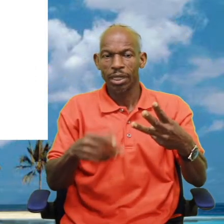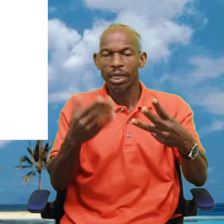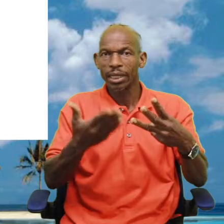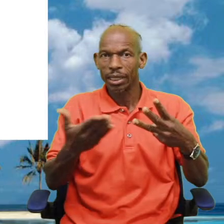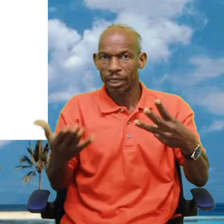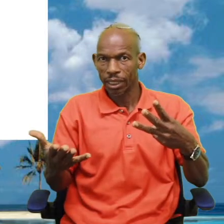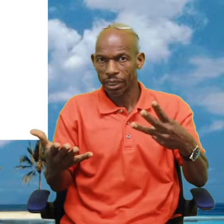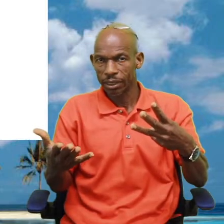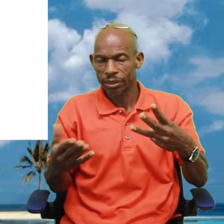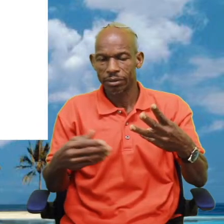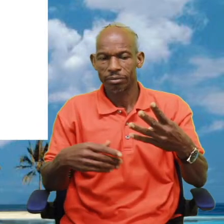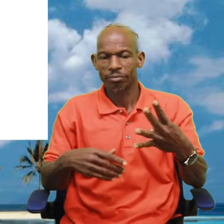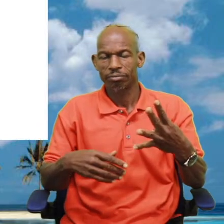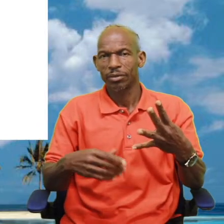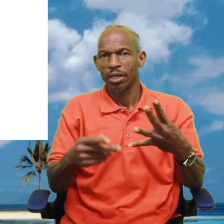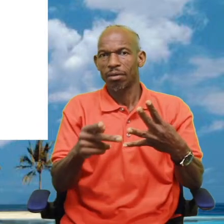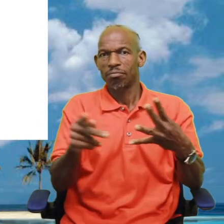on